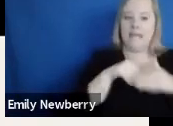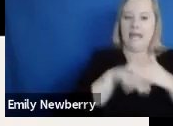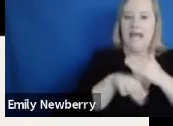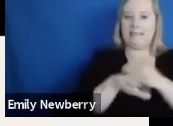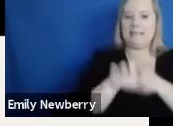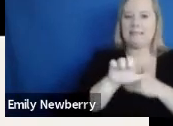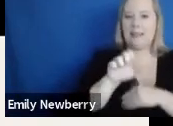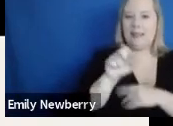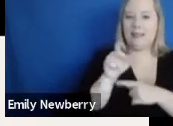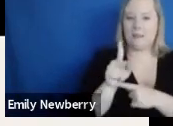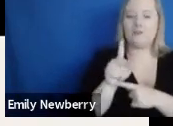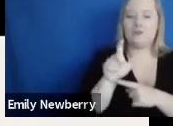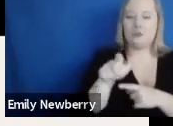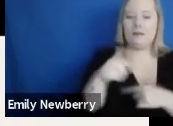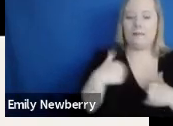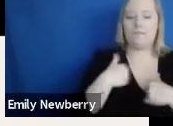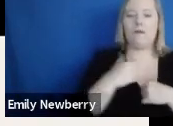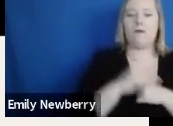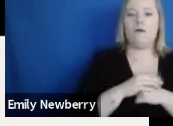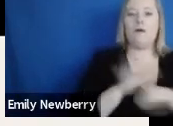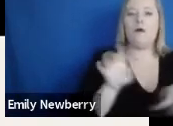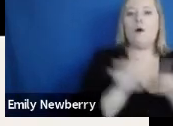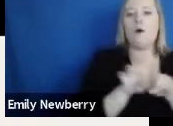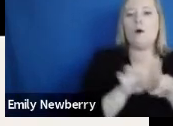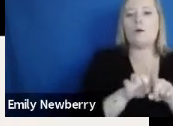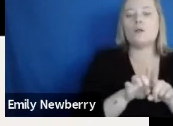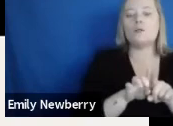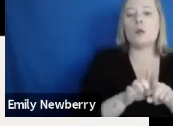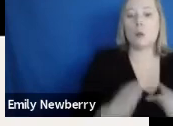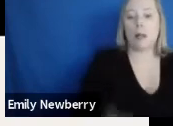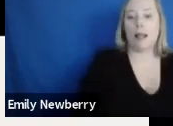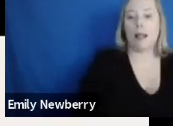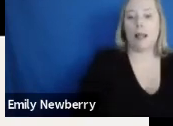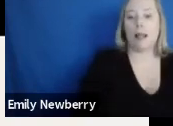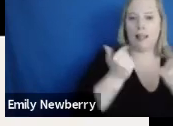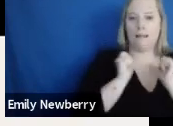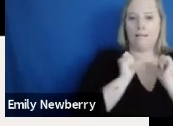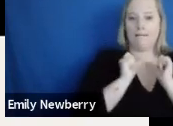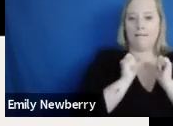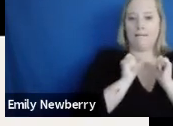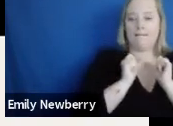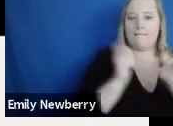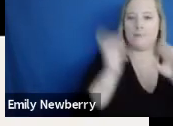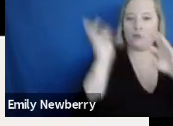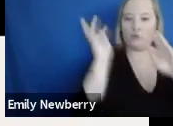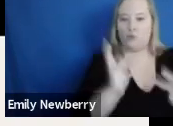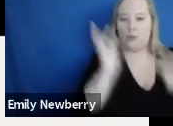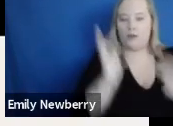tomorrow. And we'll also be live streaming this through our YouTube channel tomorrow as well.